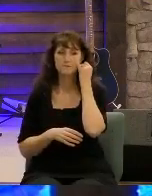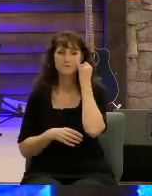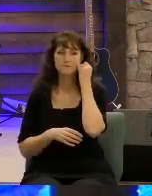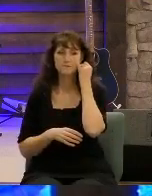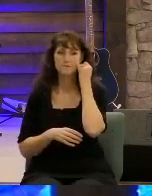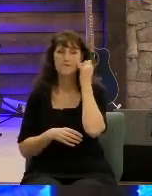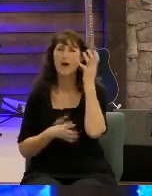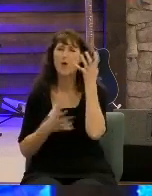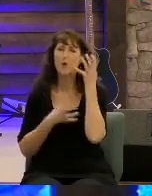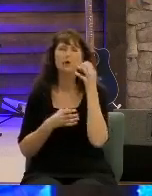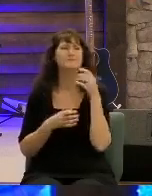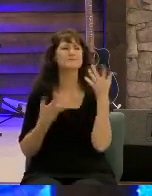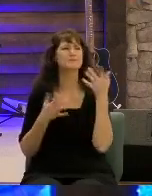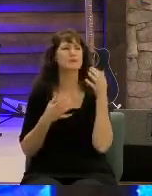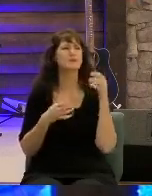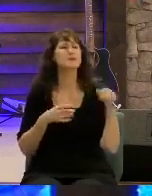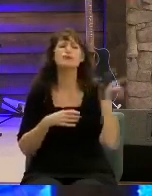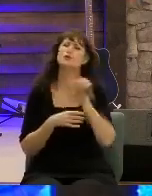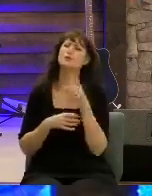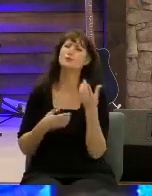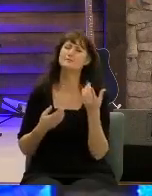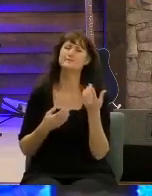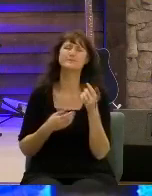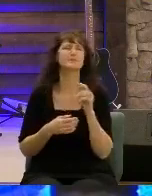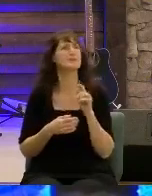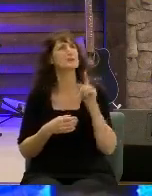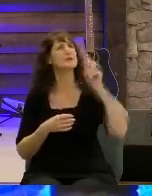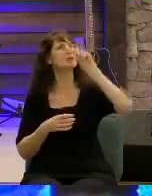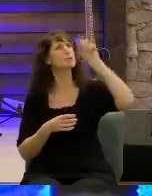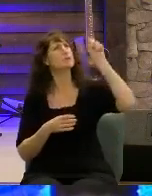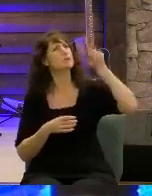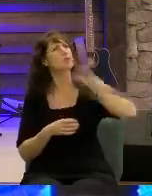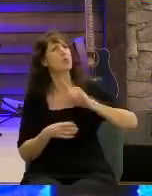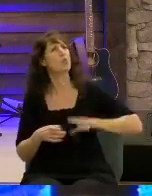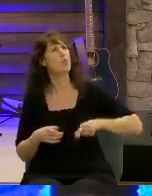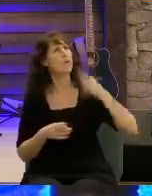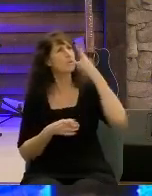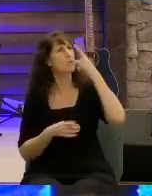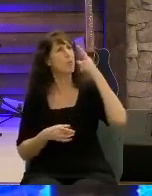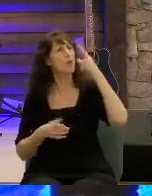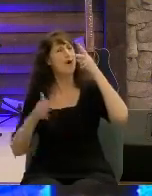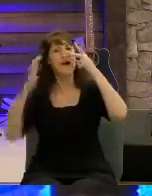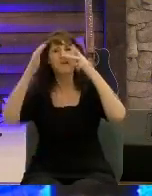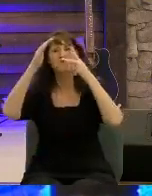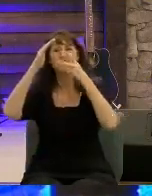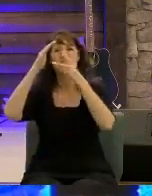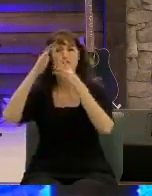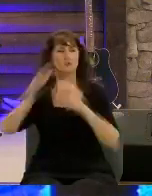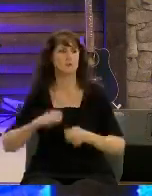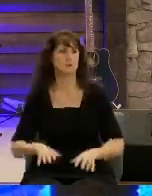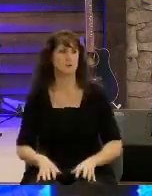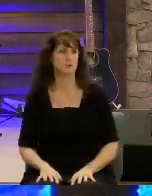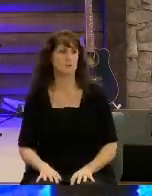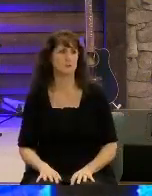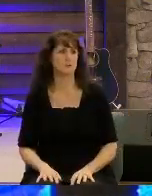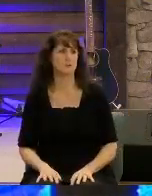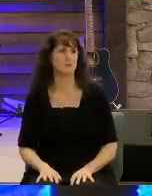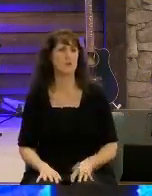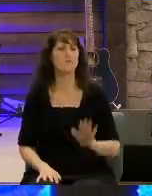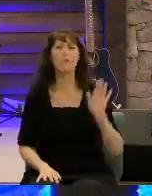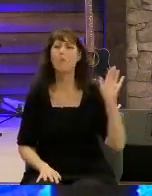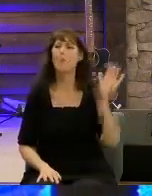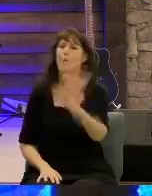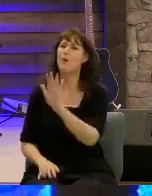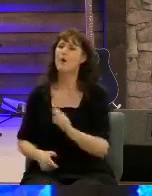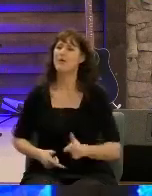are, I want you to do this, to just ask the Lord for a vision. Yes. A vision of what your life